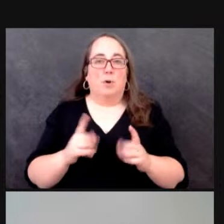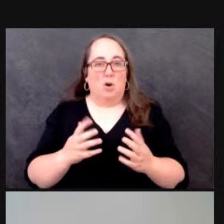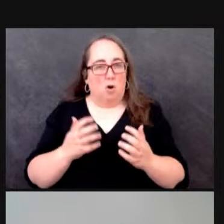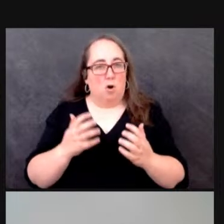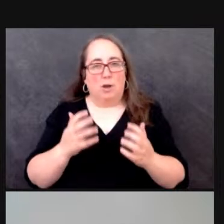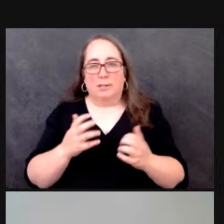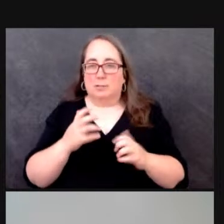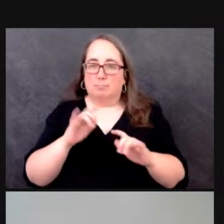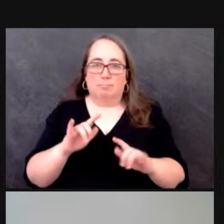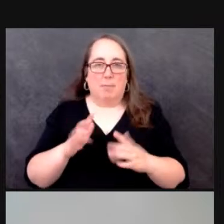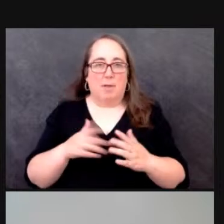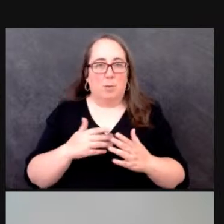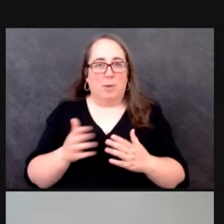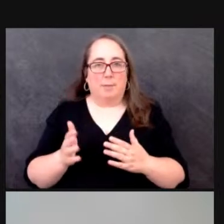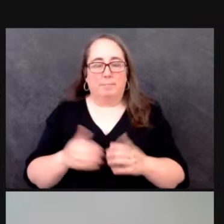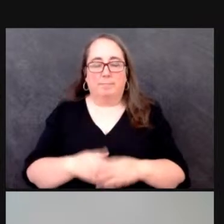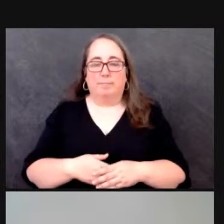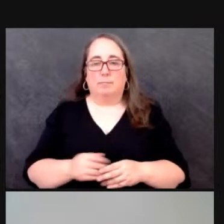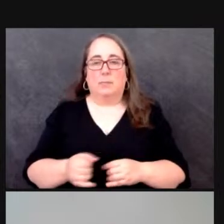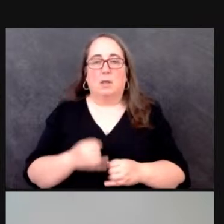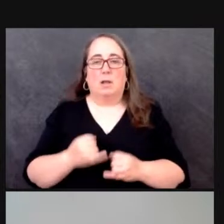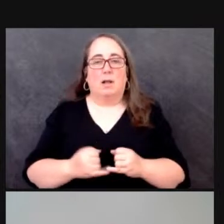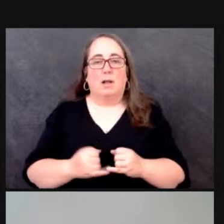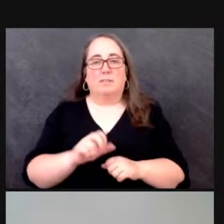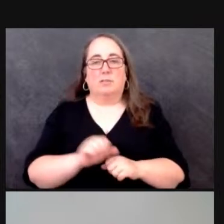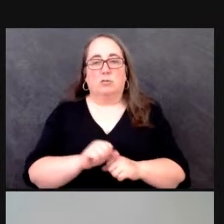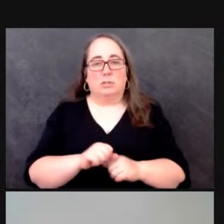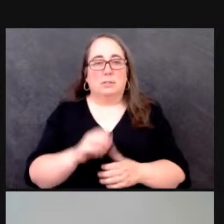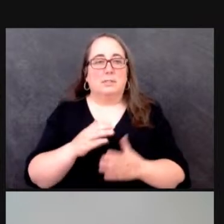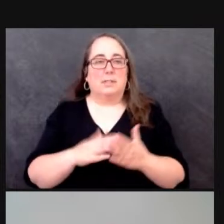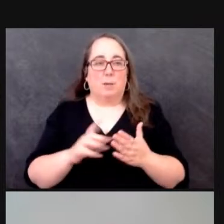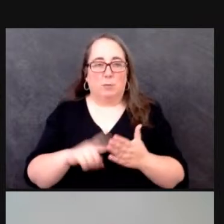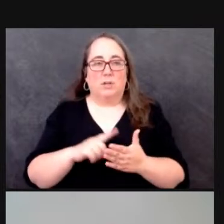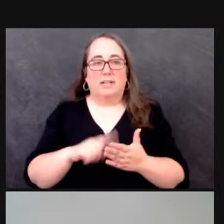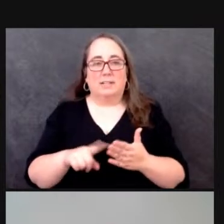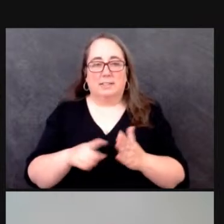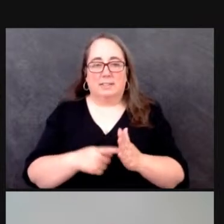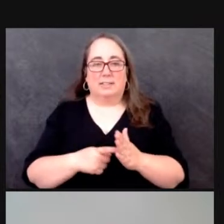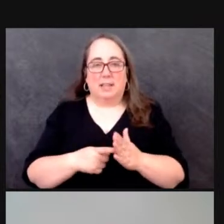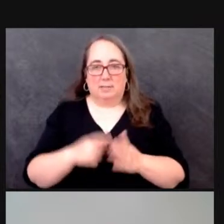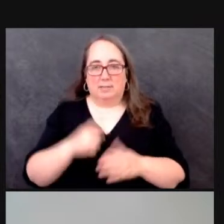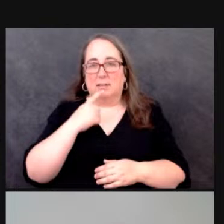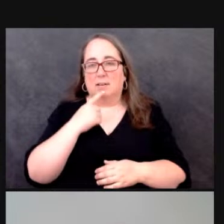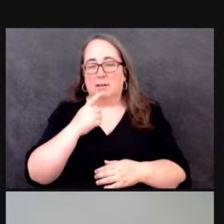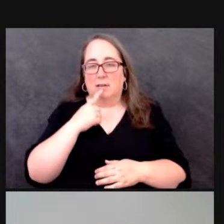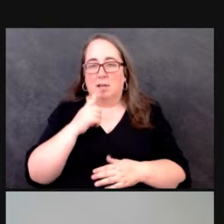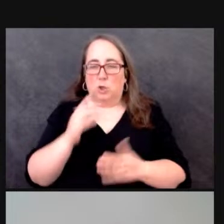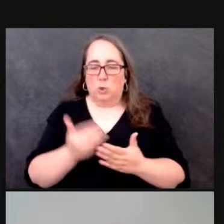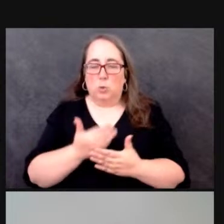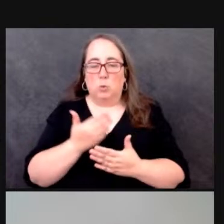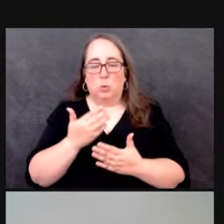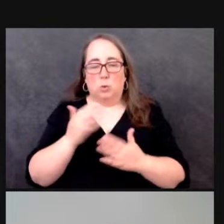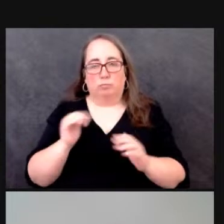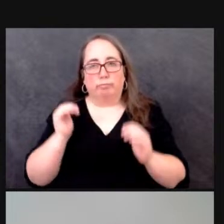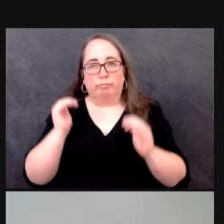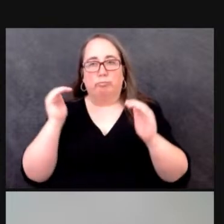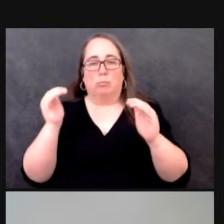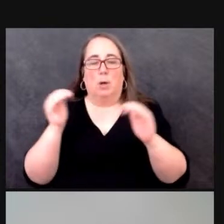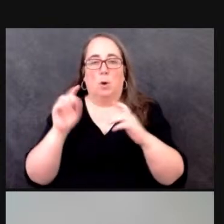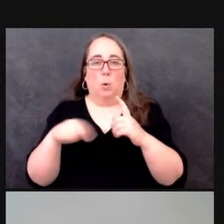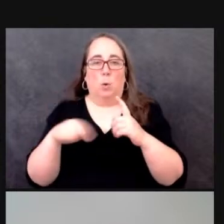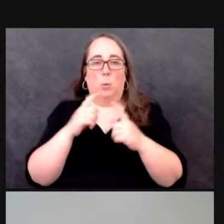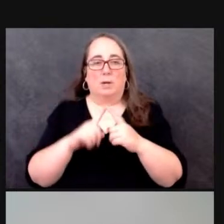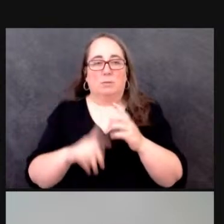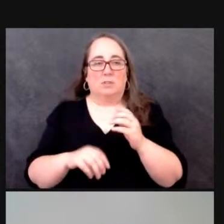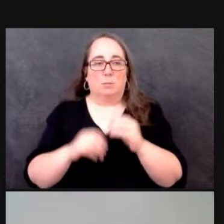affection for him. At the end of his career, some critics insisted that he had reached new heights of grandeur when he was the